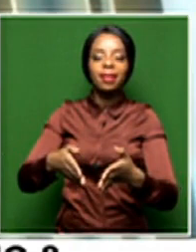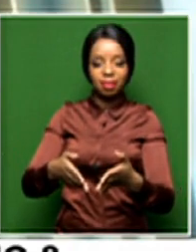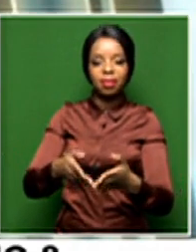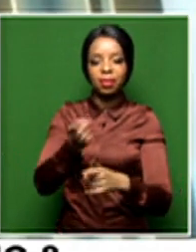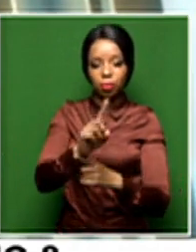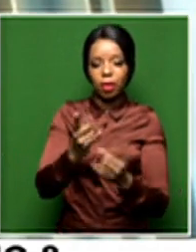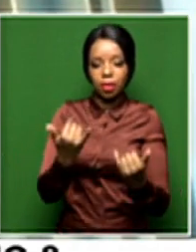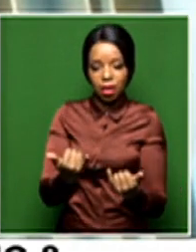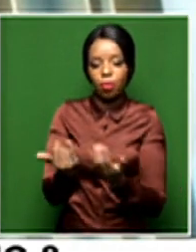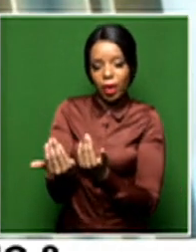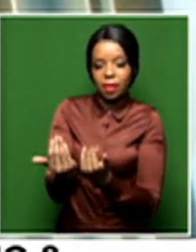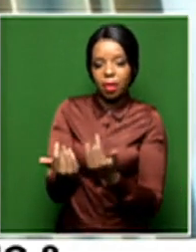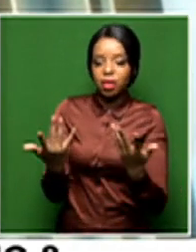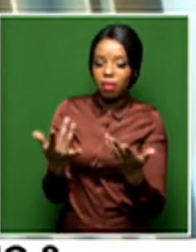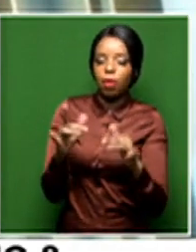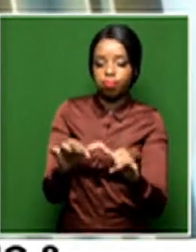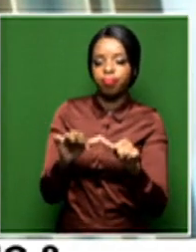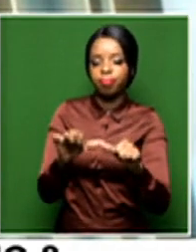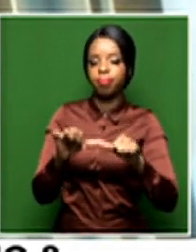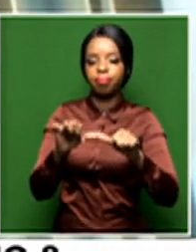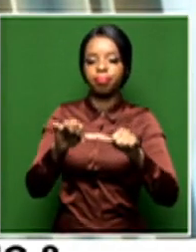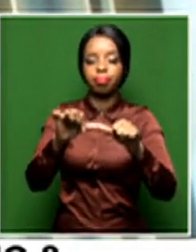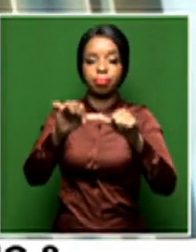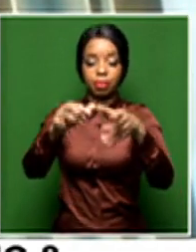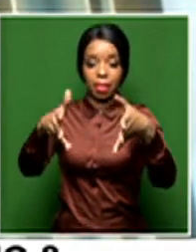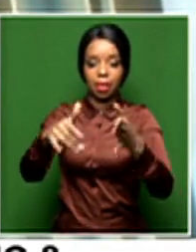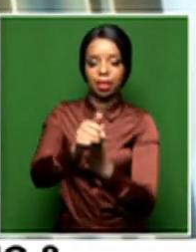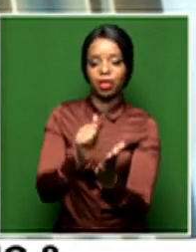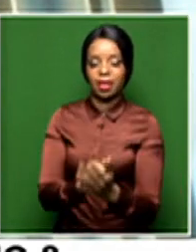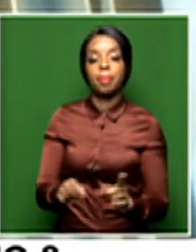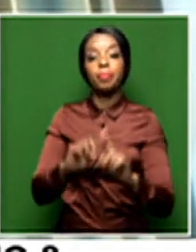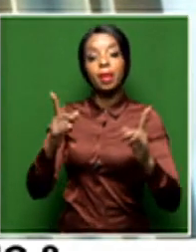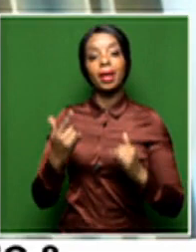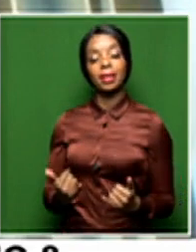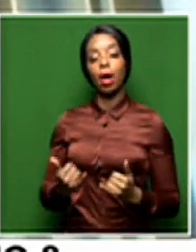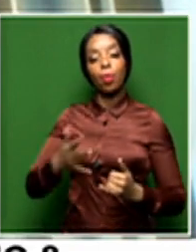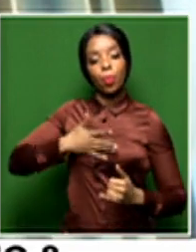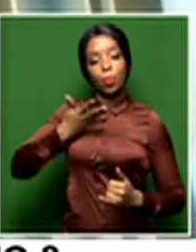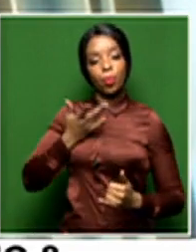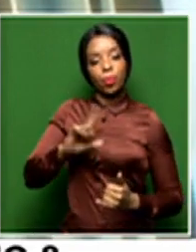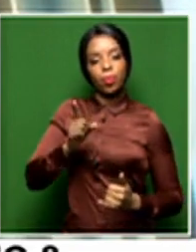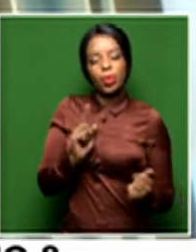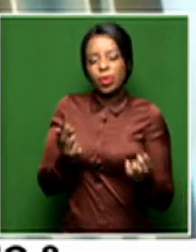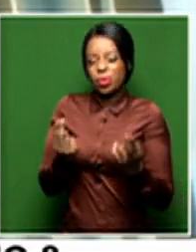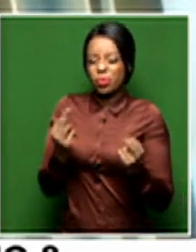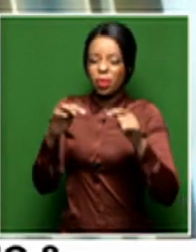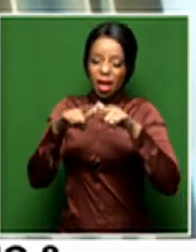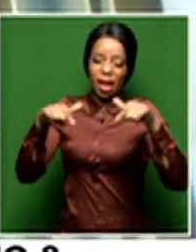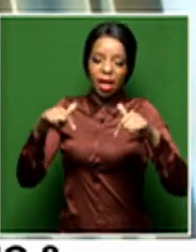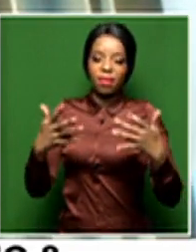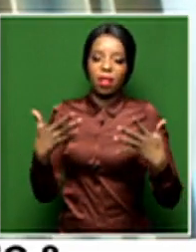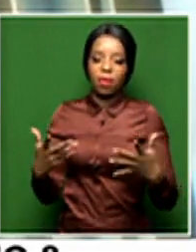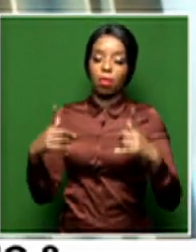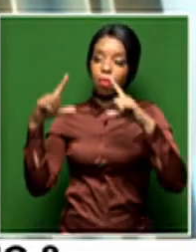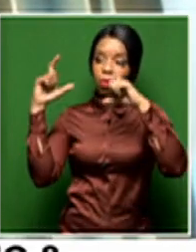agenda of taking their work forward. Because we are basically trying to bring a new level of consciousness where those that we train